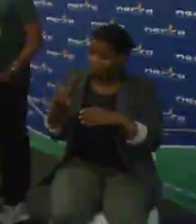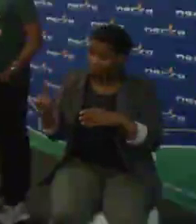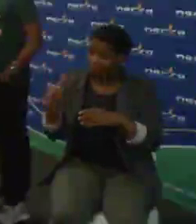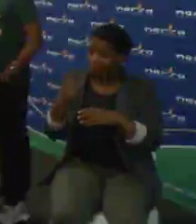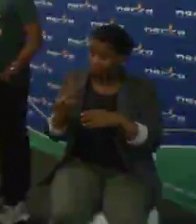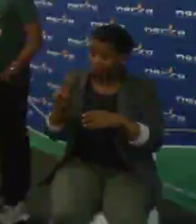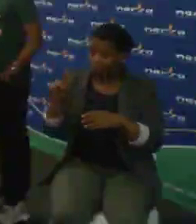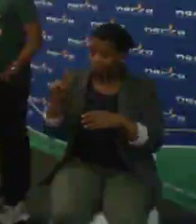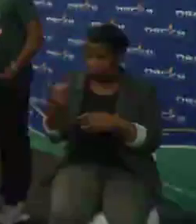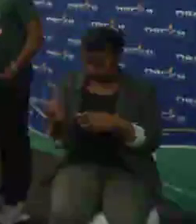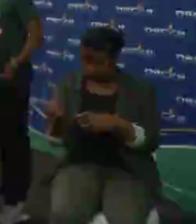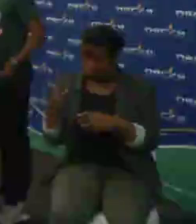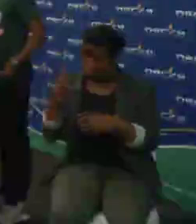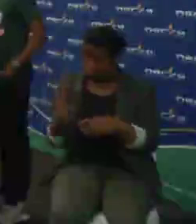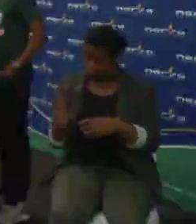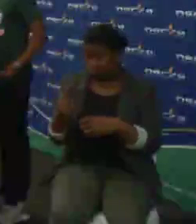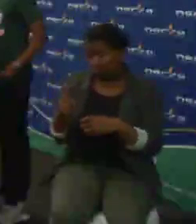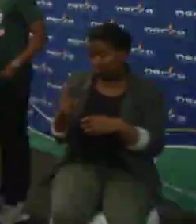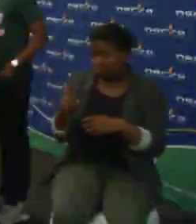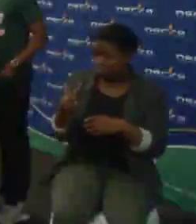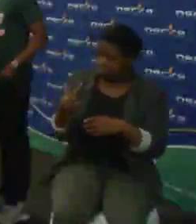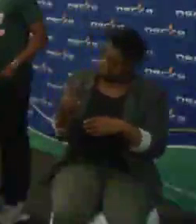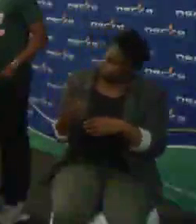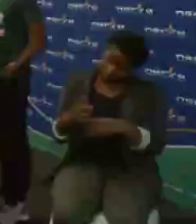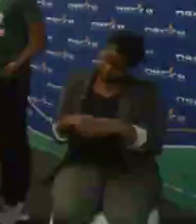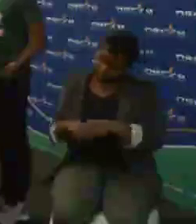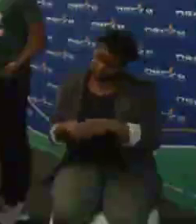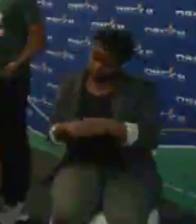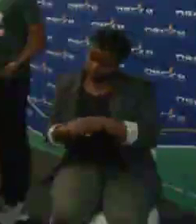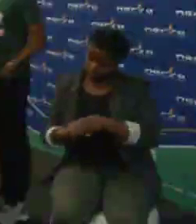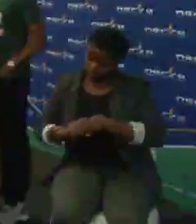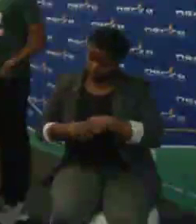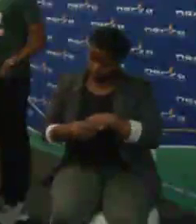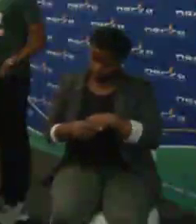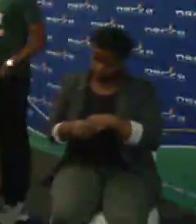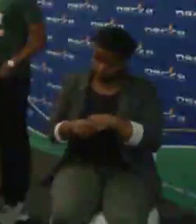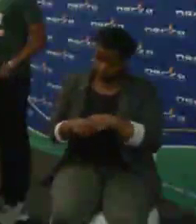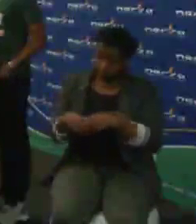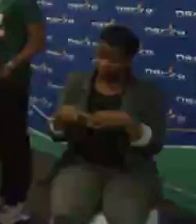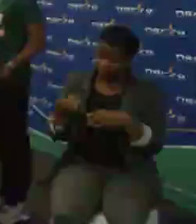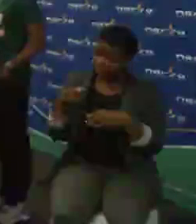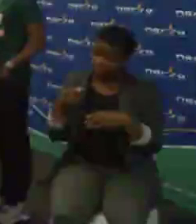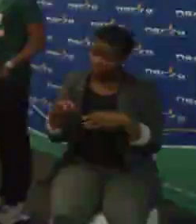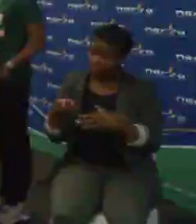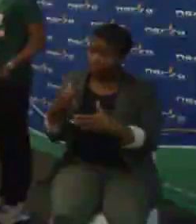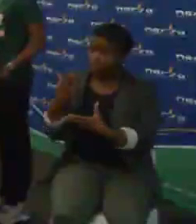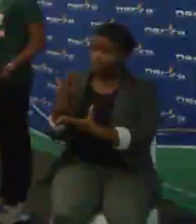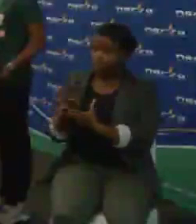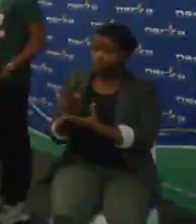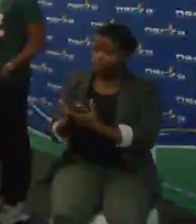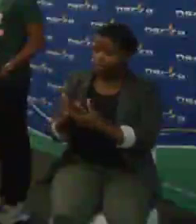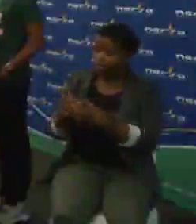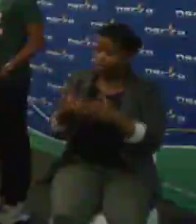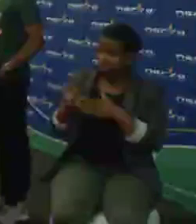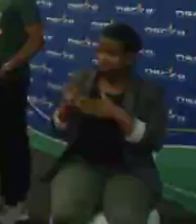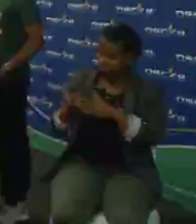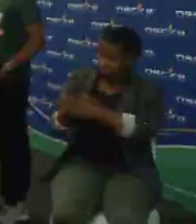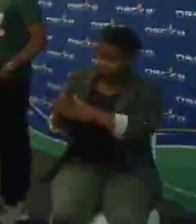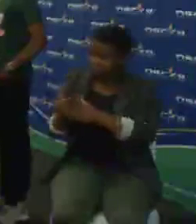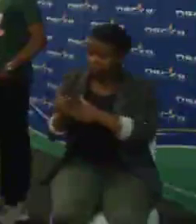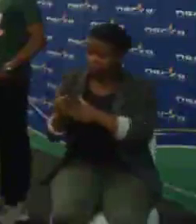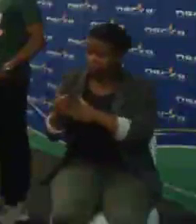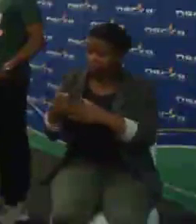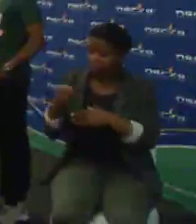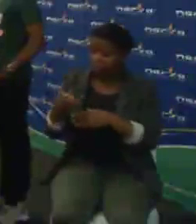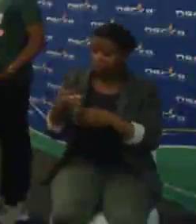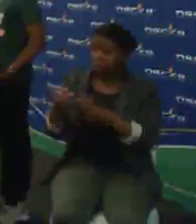feel that the methodology does give, or rather the methodology does not give enough direction to ESCOM, because the